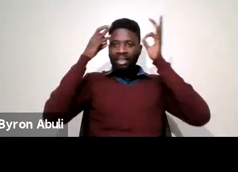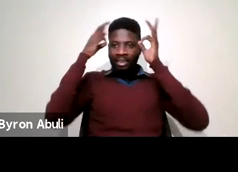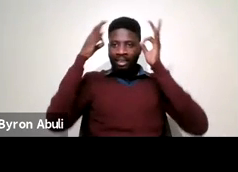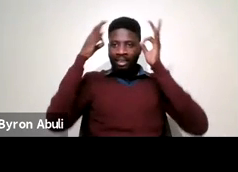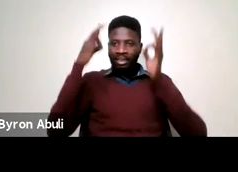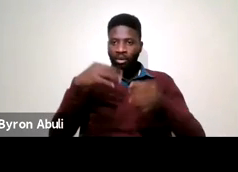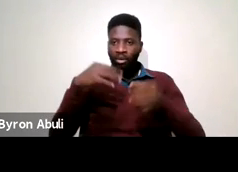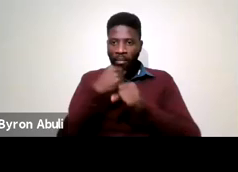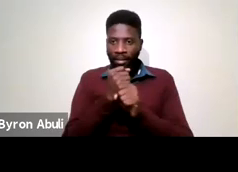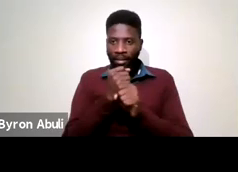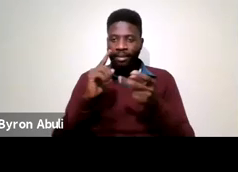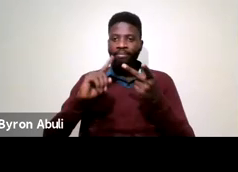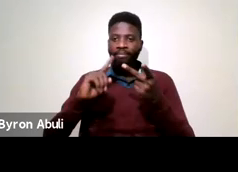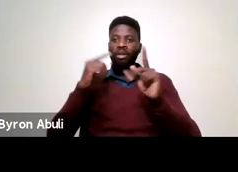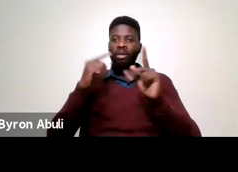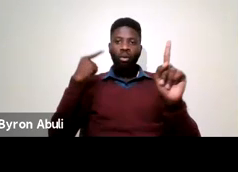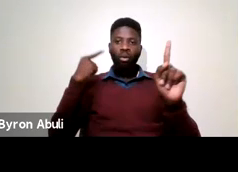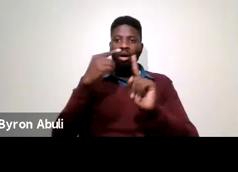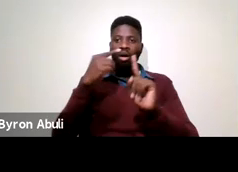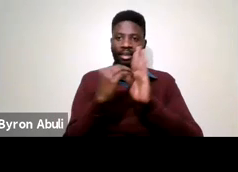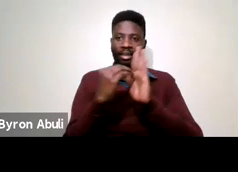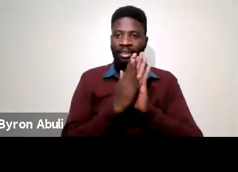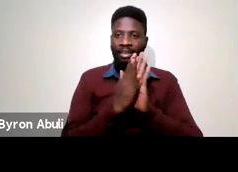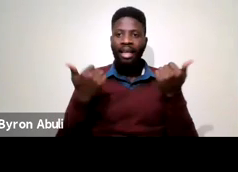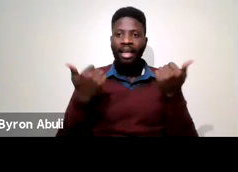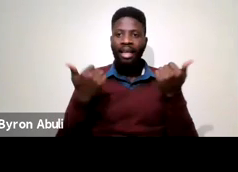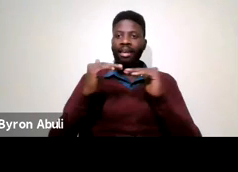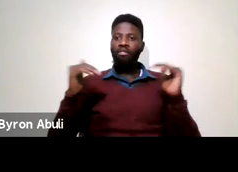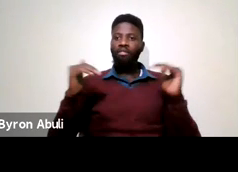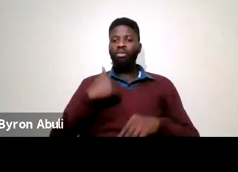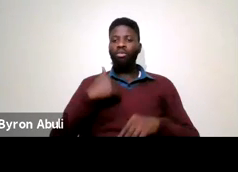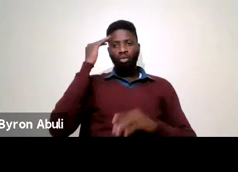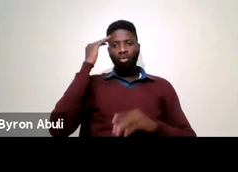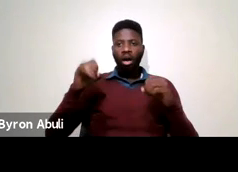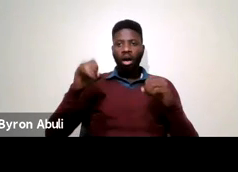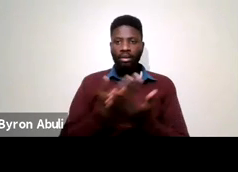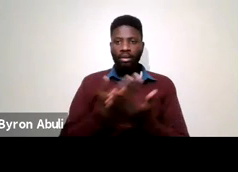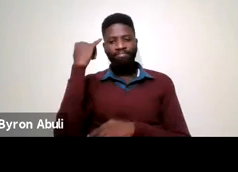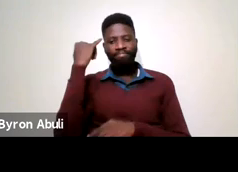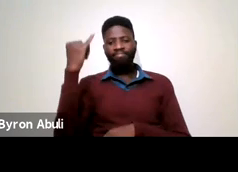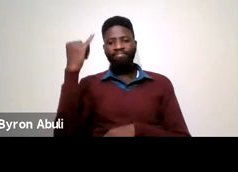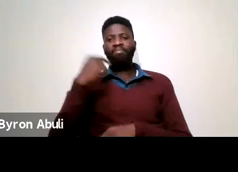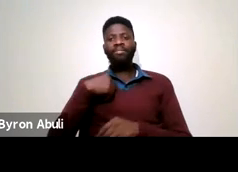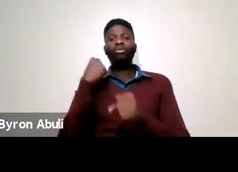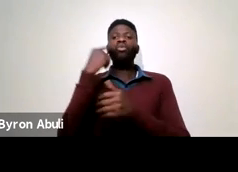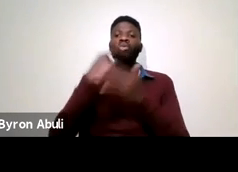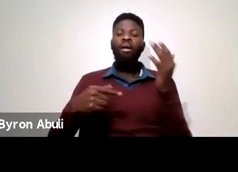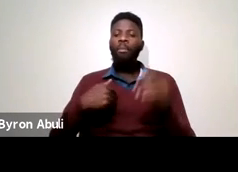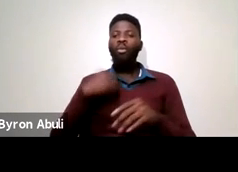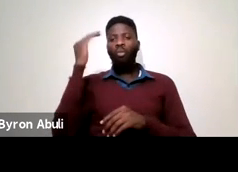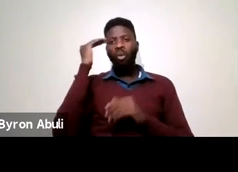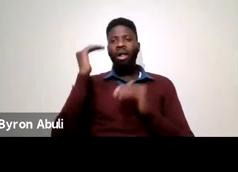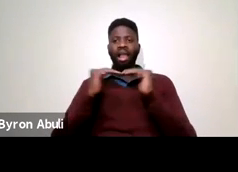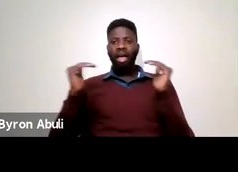setting at any level, so that I know how many of us have an idea what I'm doing, so that I know the level of